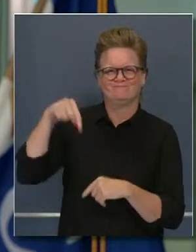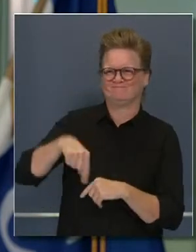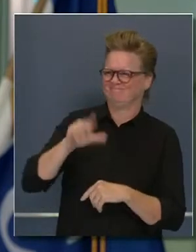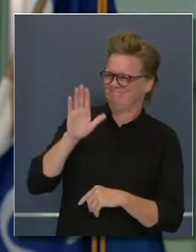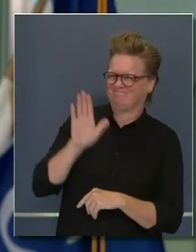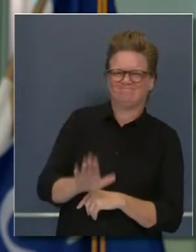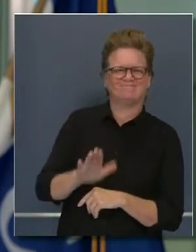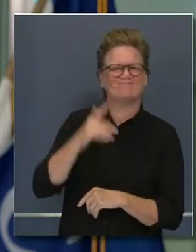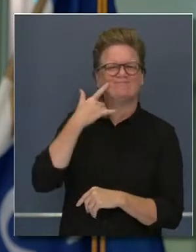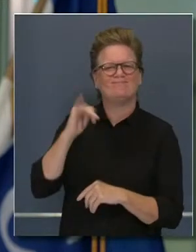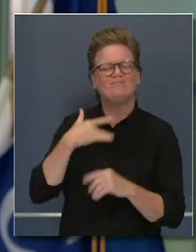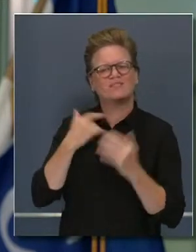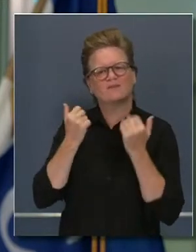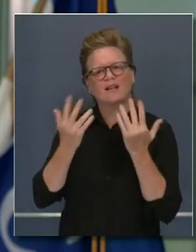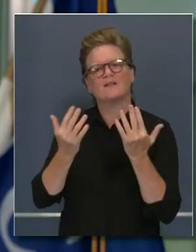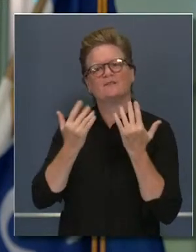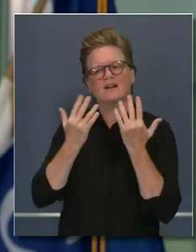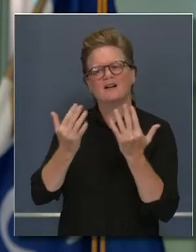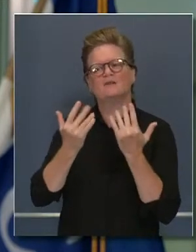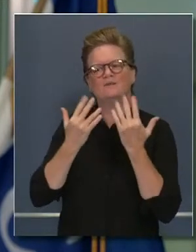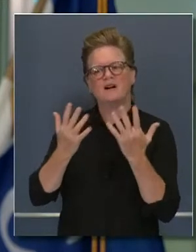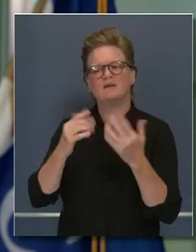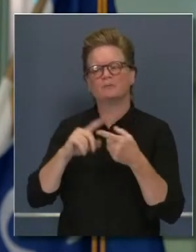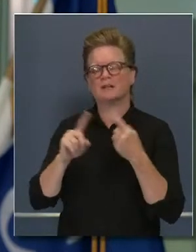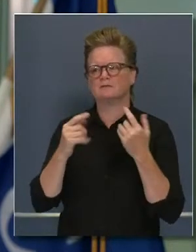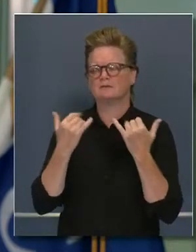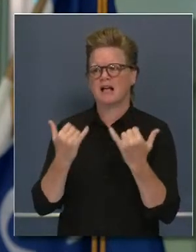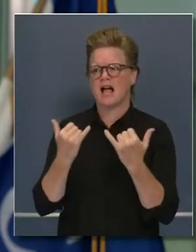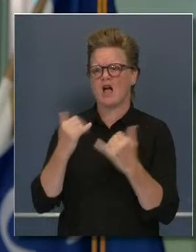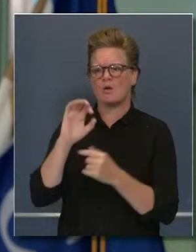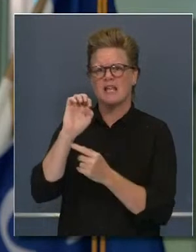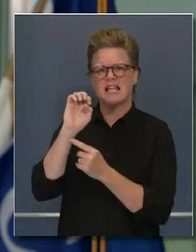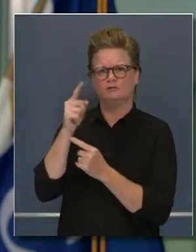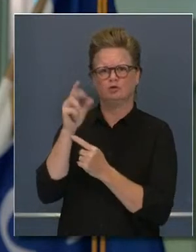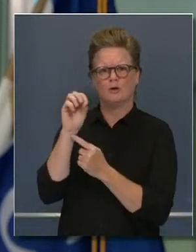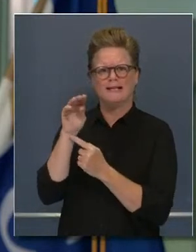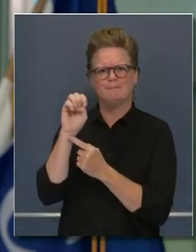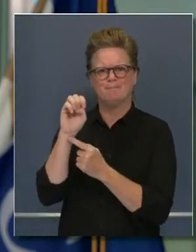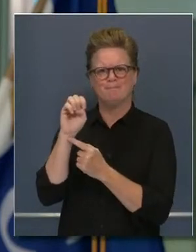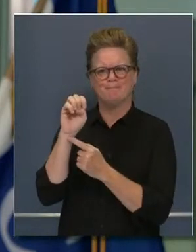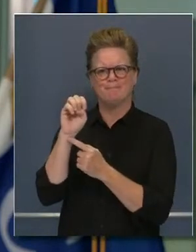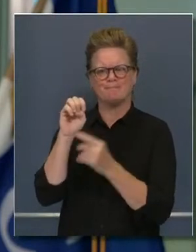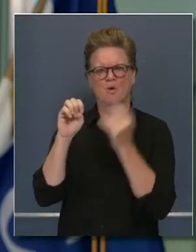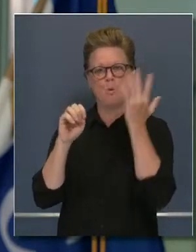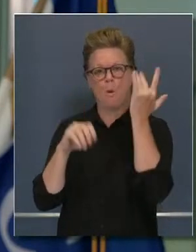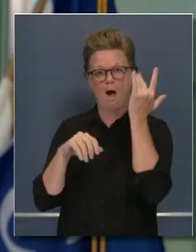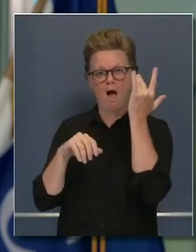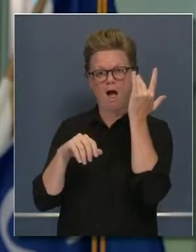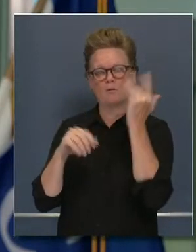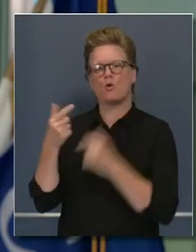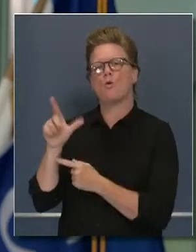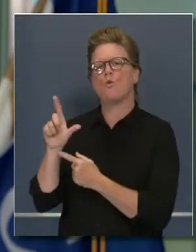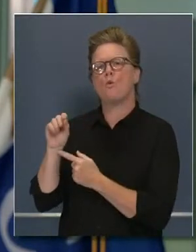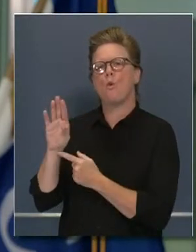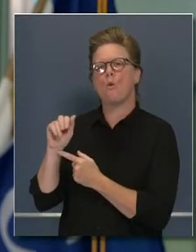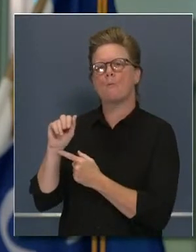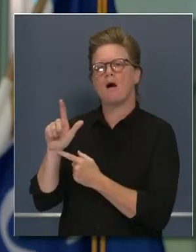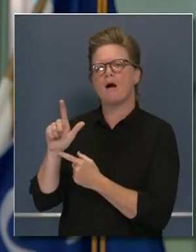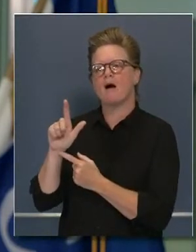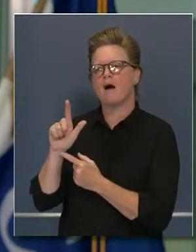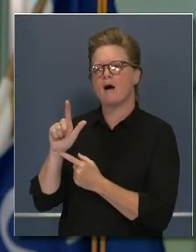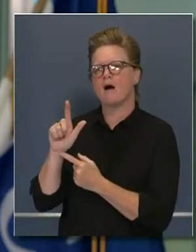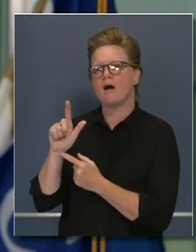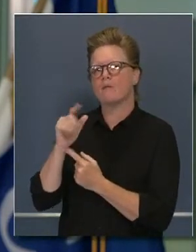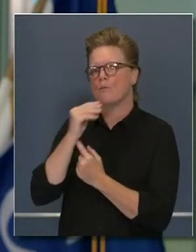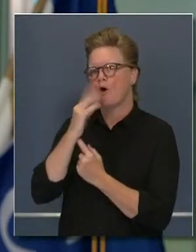the extreme fire events that we believe are climate-induced, that require new approach and a different frame